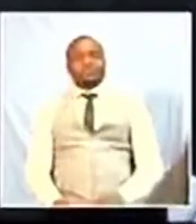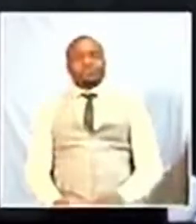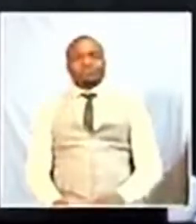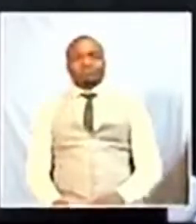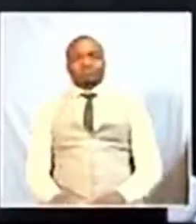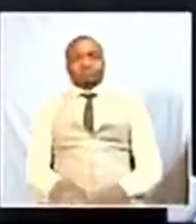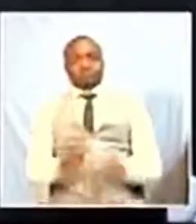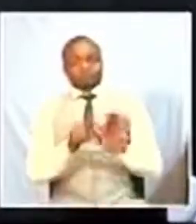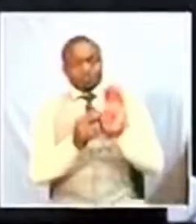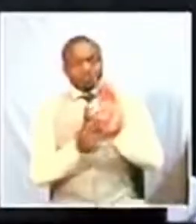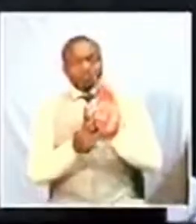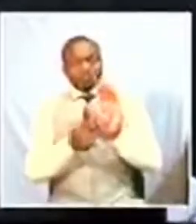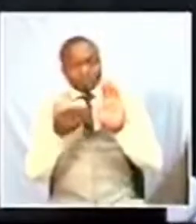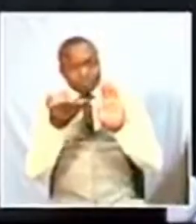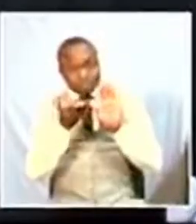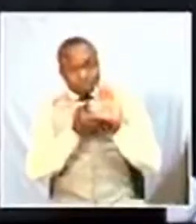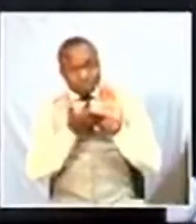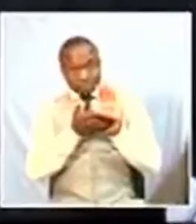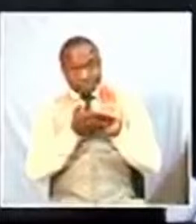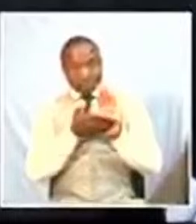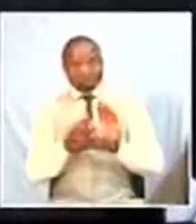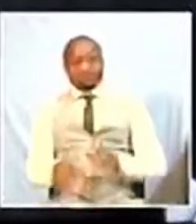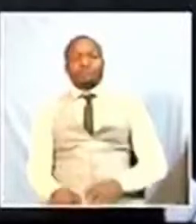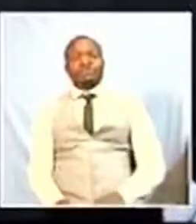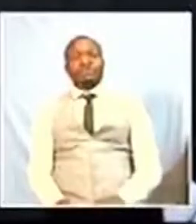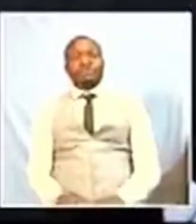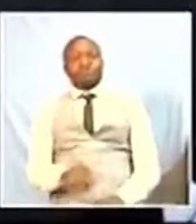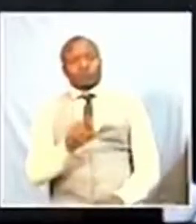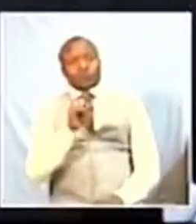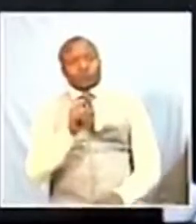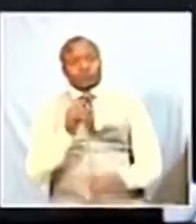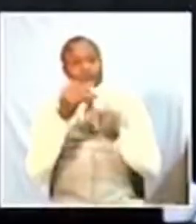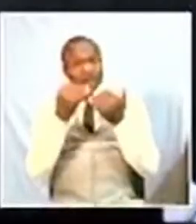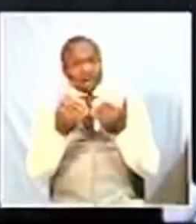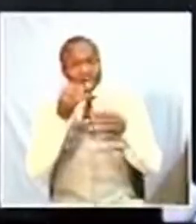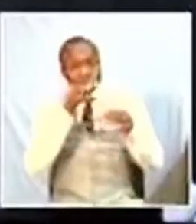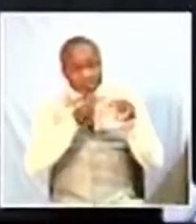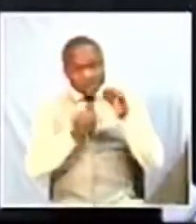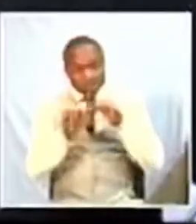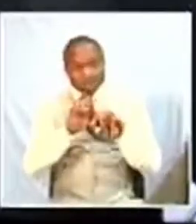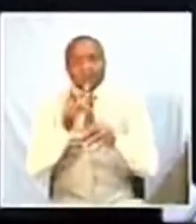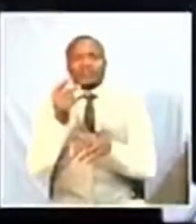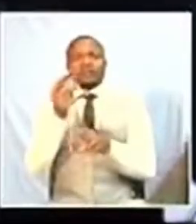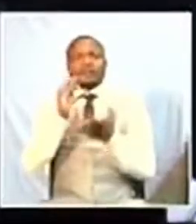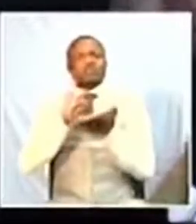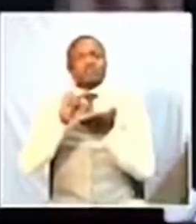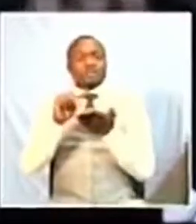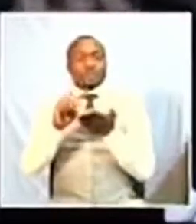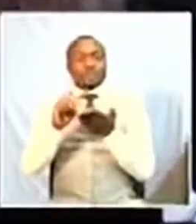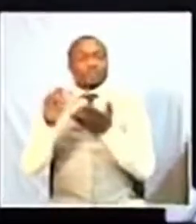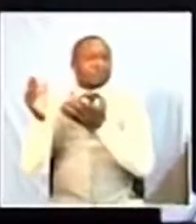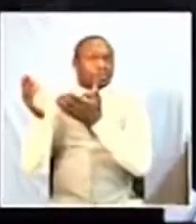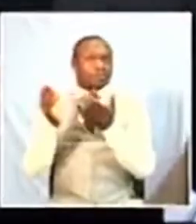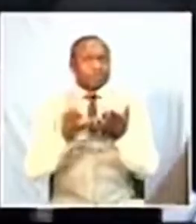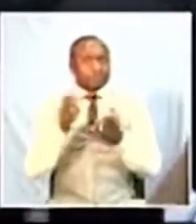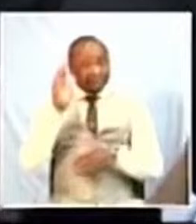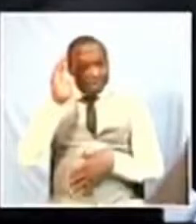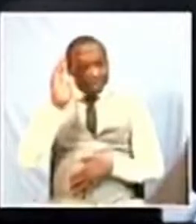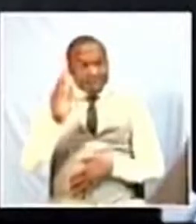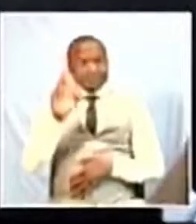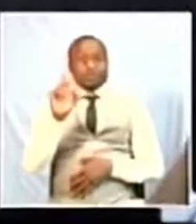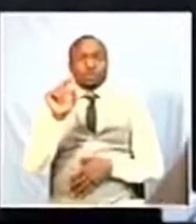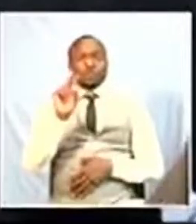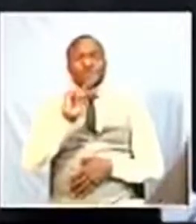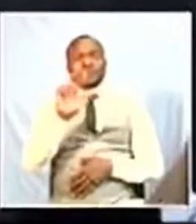is confirmed here in this ledger. You are now accounting for the 13 million that was brought forward from